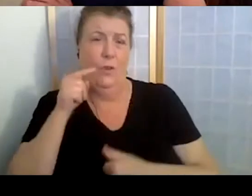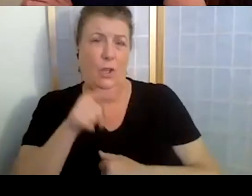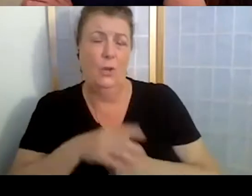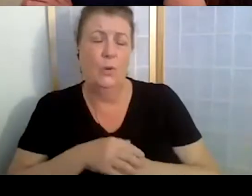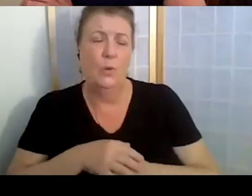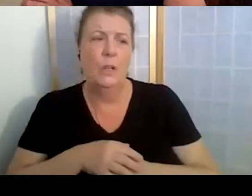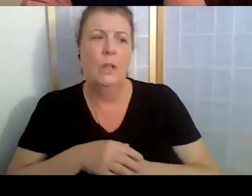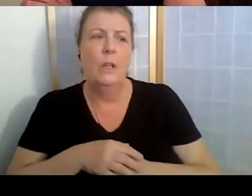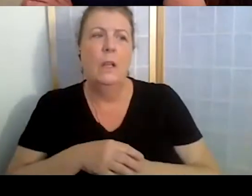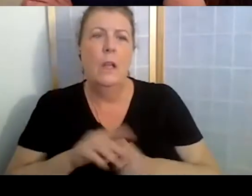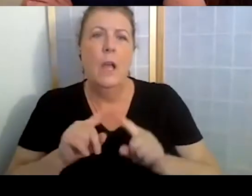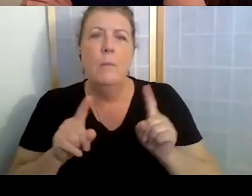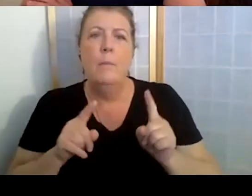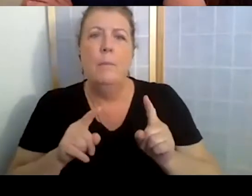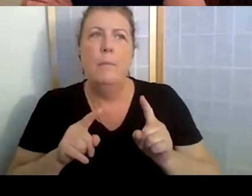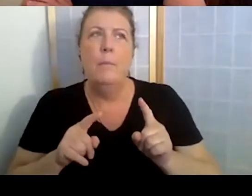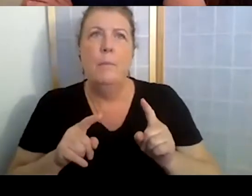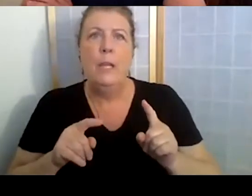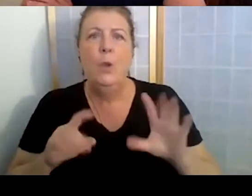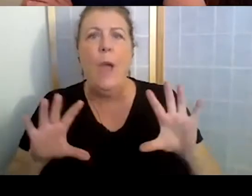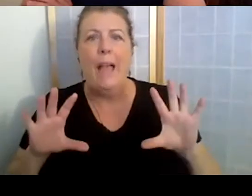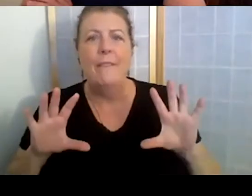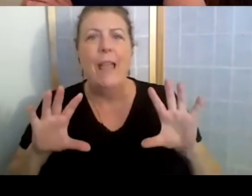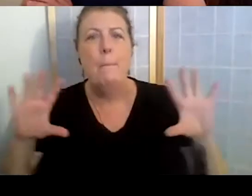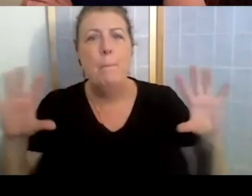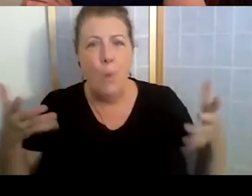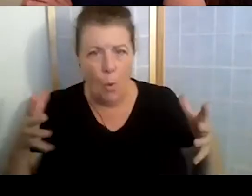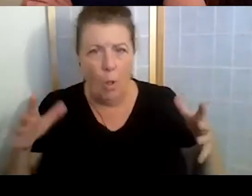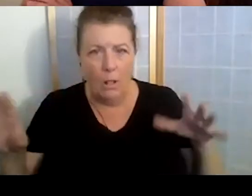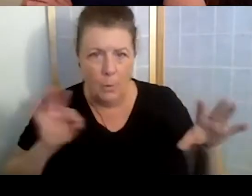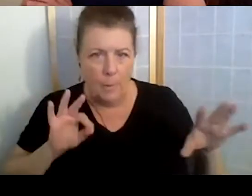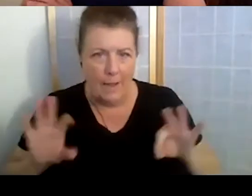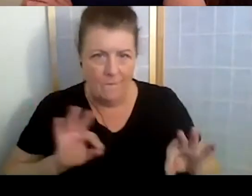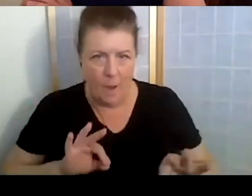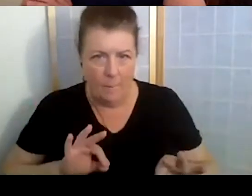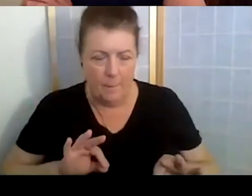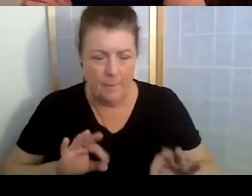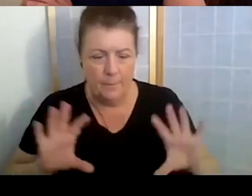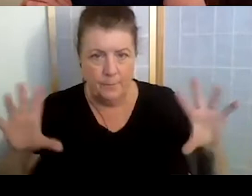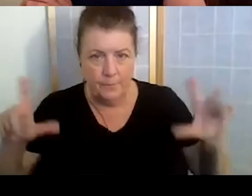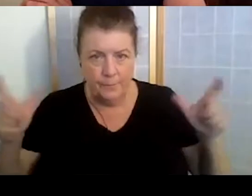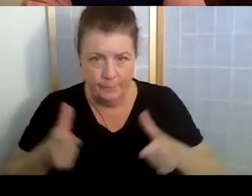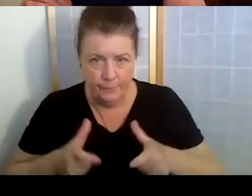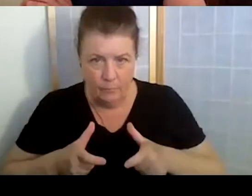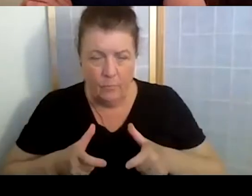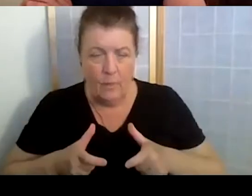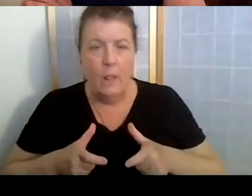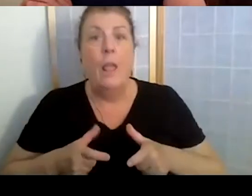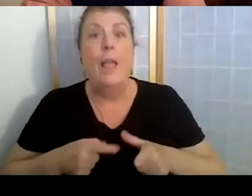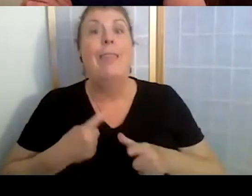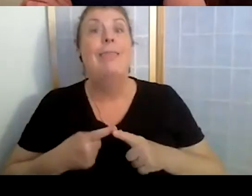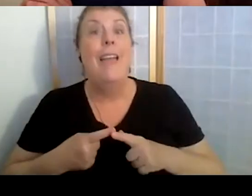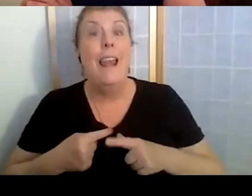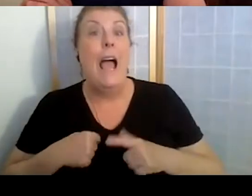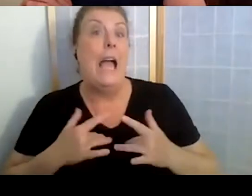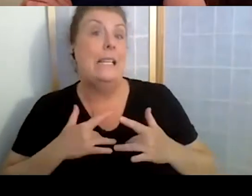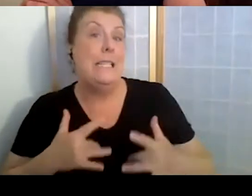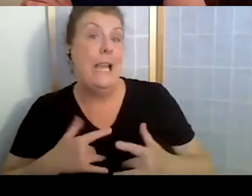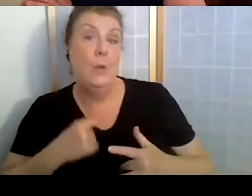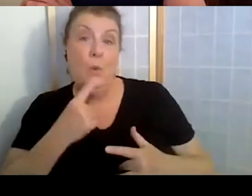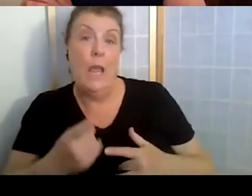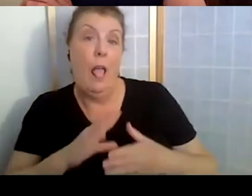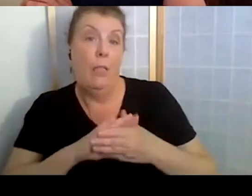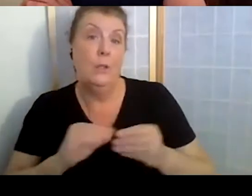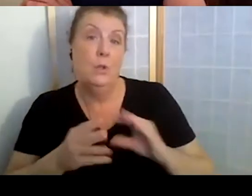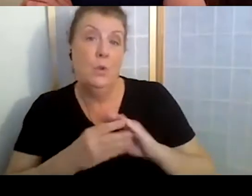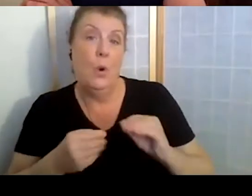you have that pool of it. And then I tend to tell the story from the character's point of view, and you know the things you want to